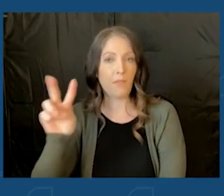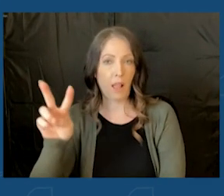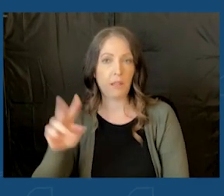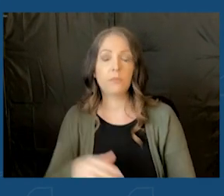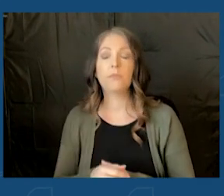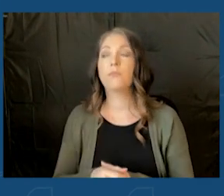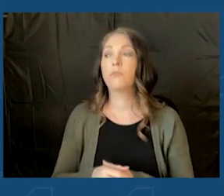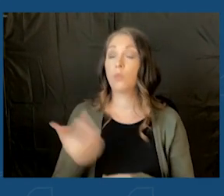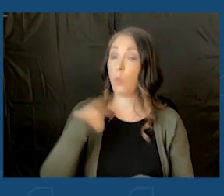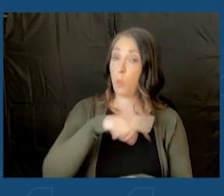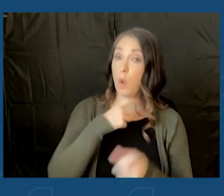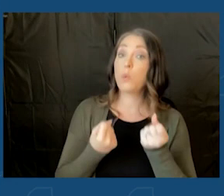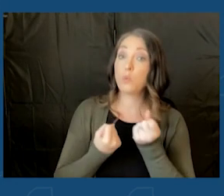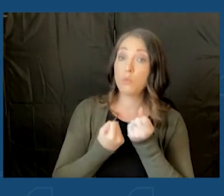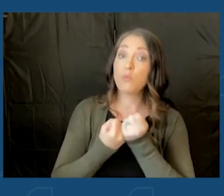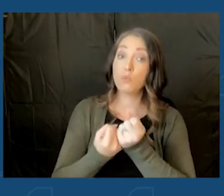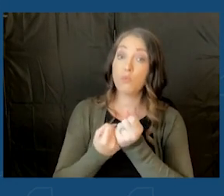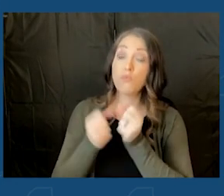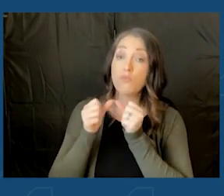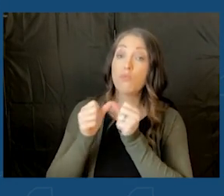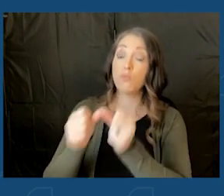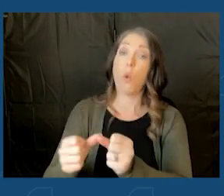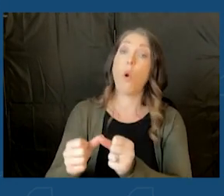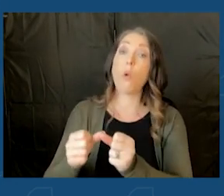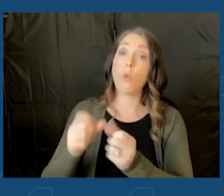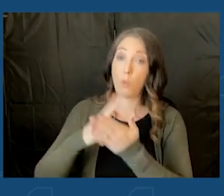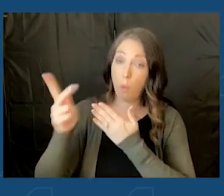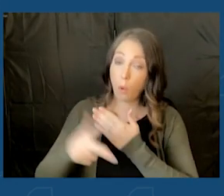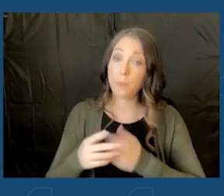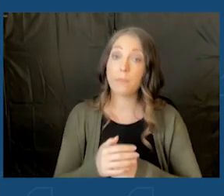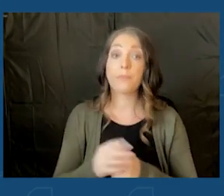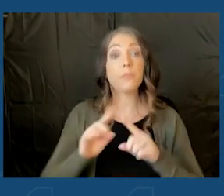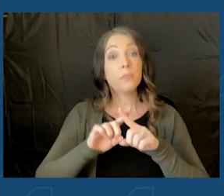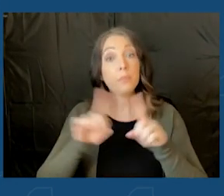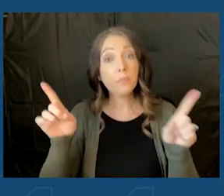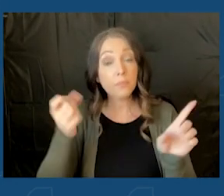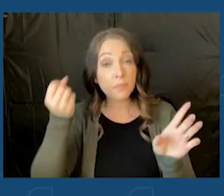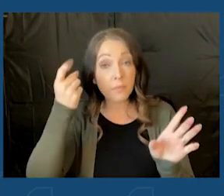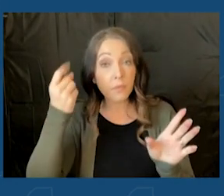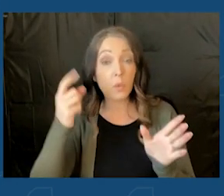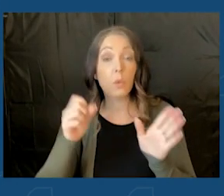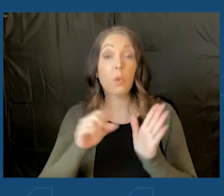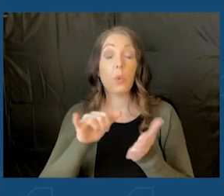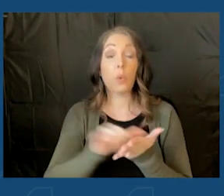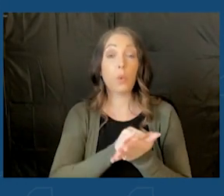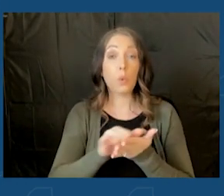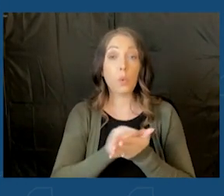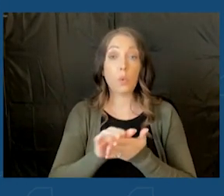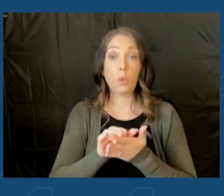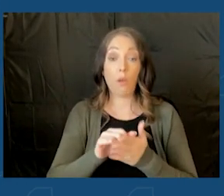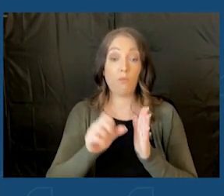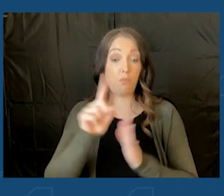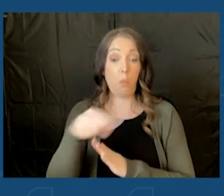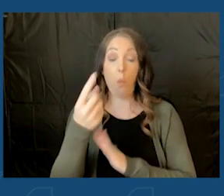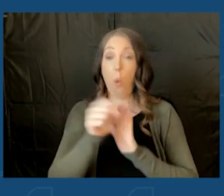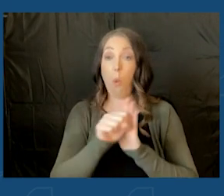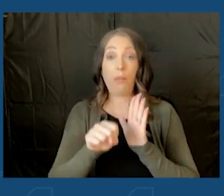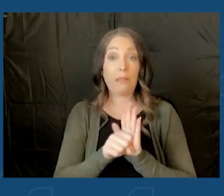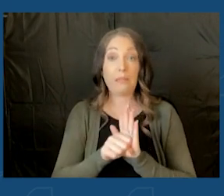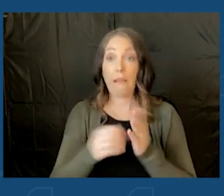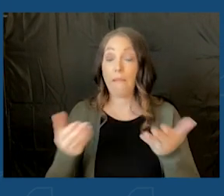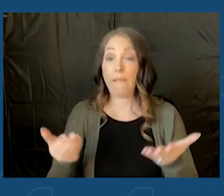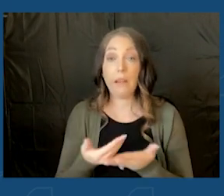programs, but also New York State is the only state in the nation with a cabinet-level agency dedicated to